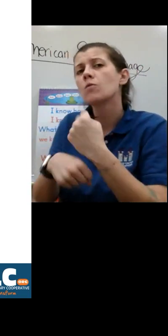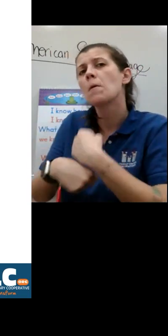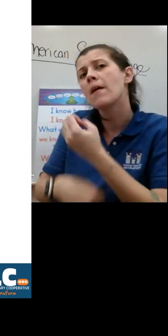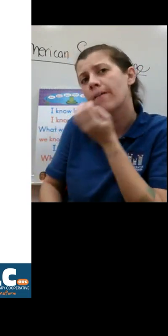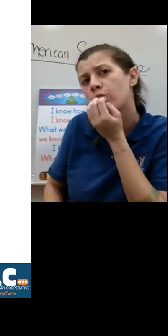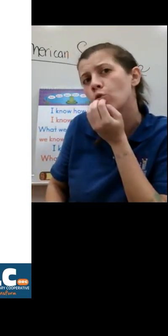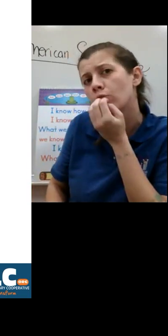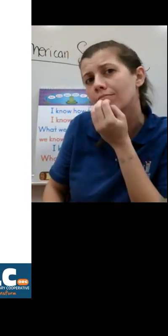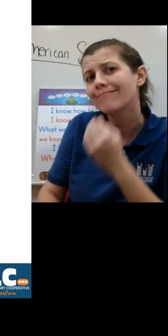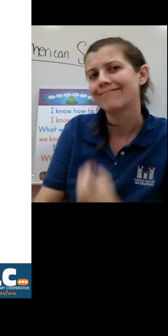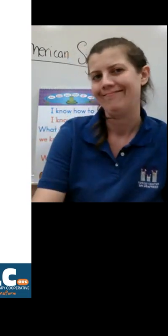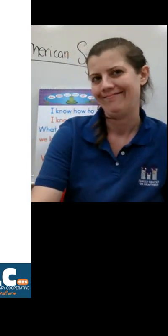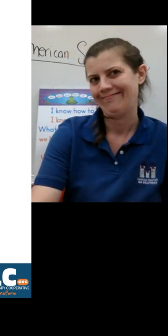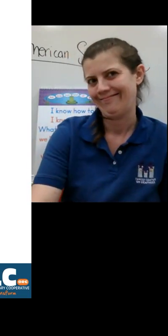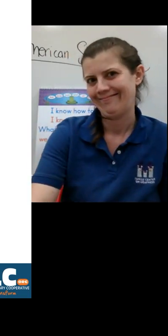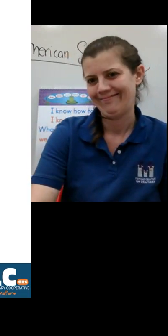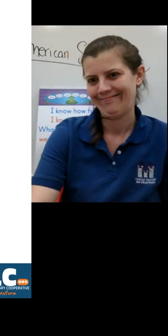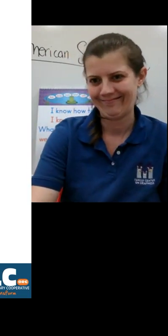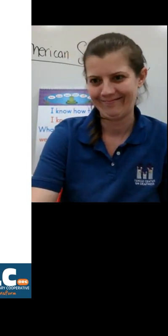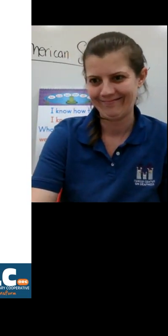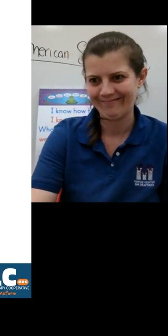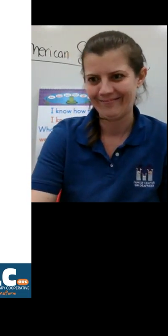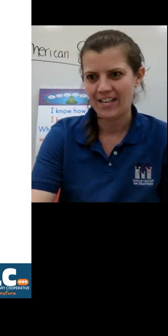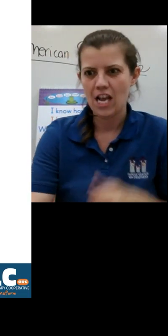I know how to make food.